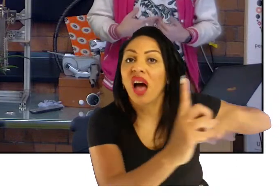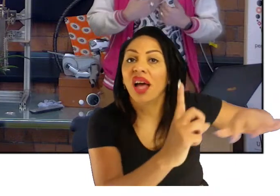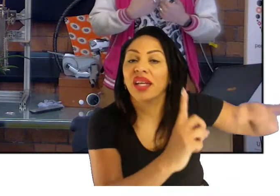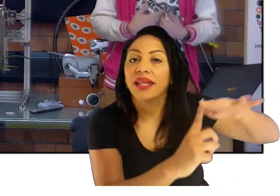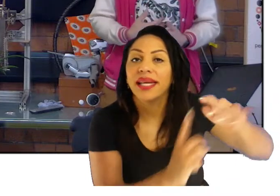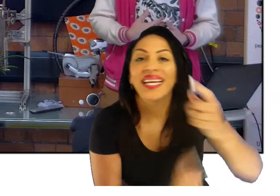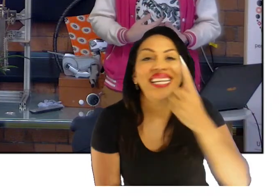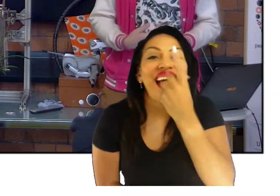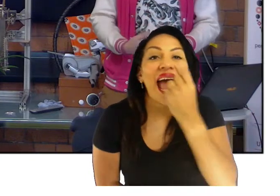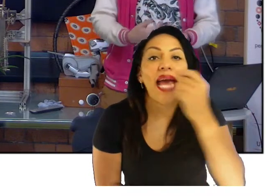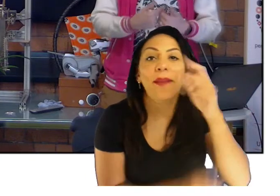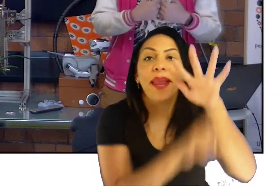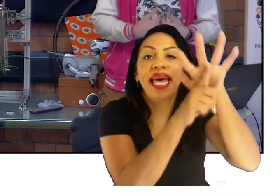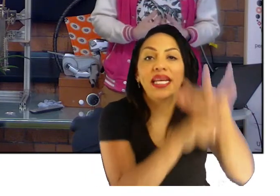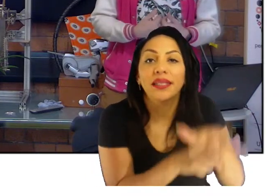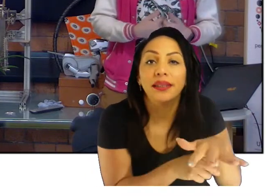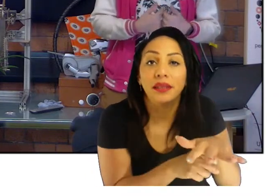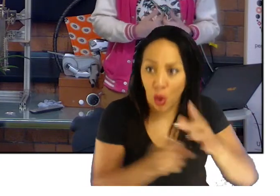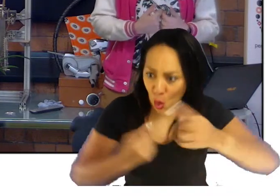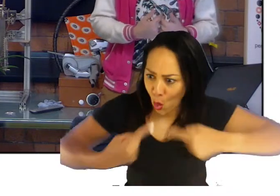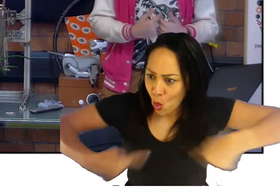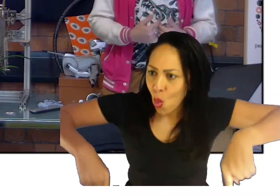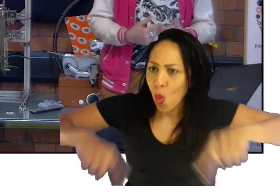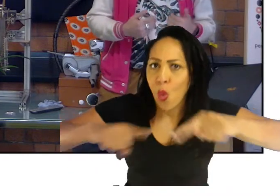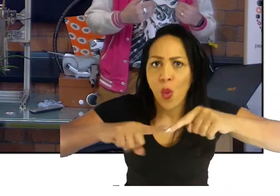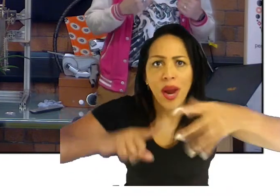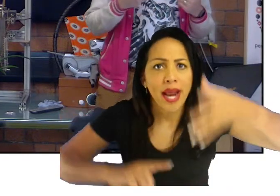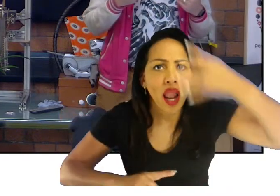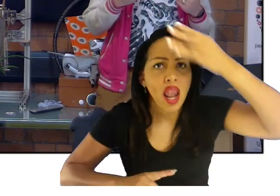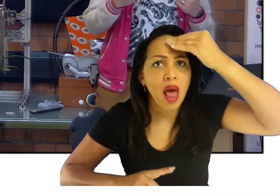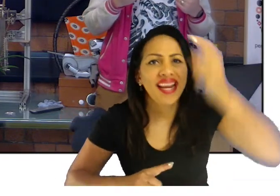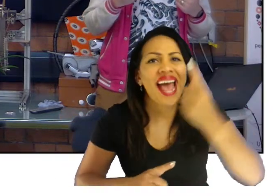ableist ourselves and apply that to ourselves.